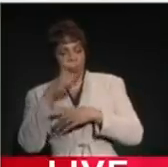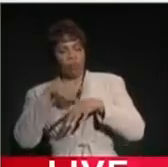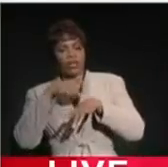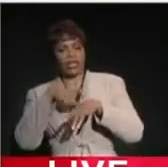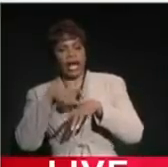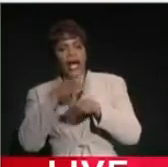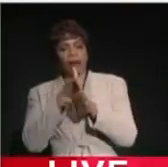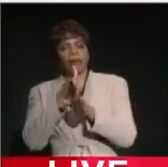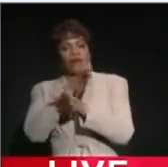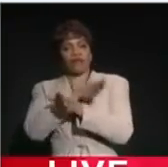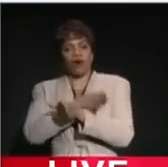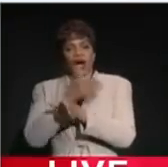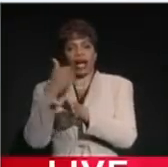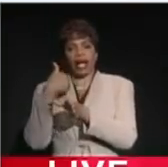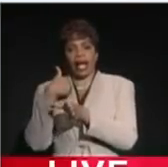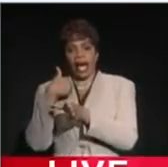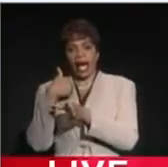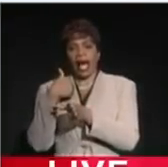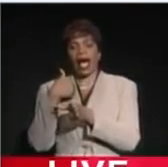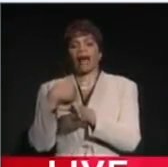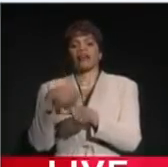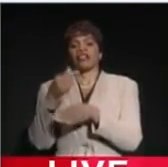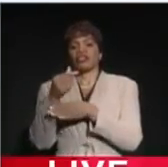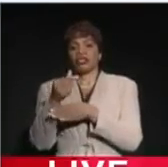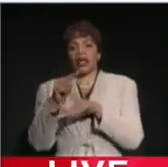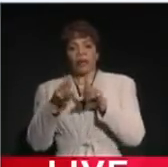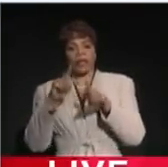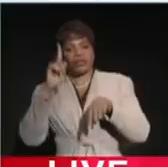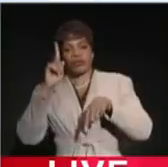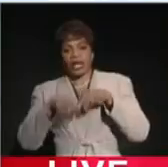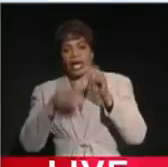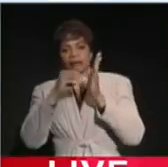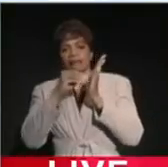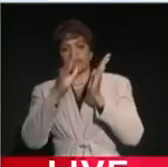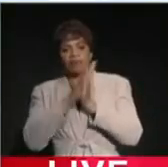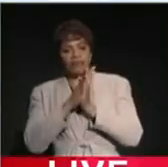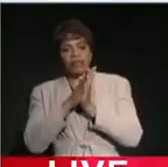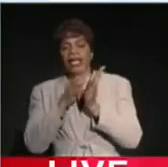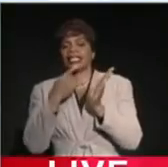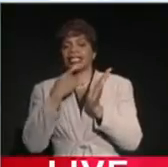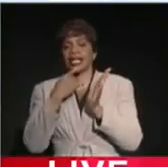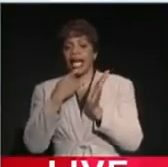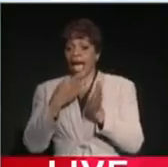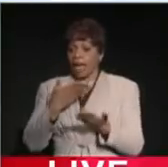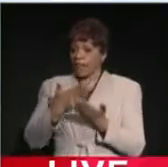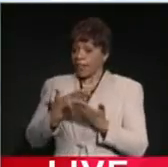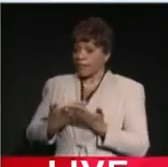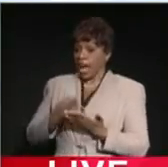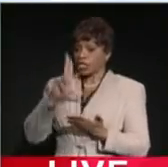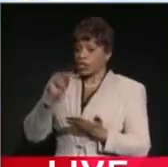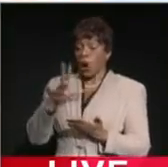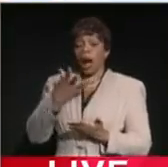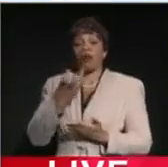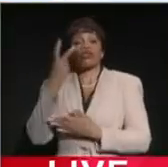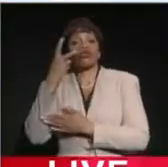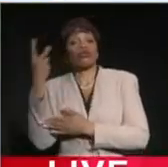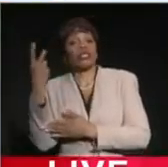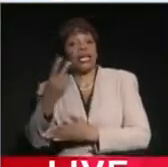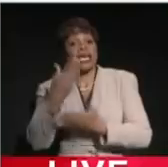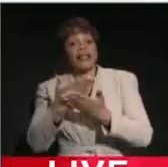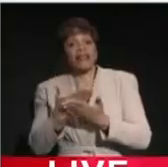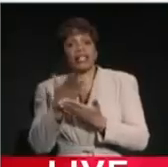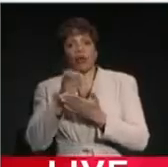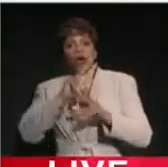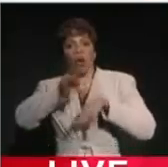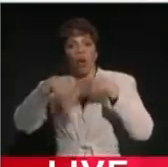Ms. Guadagno's response. Please. To that. You will not go on the record tonight to say whether or not you will keep that absolute cap there. The facts, I will not. I want to see the facts, and I want to get all the parties